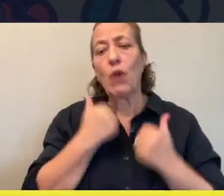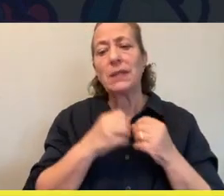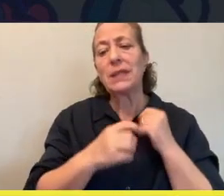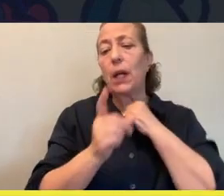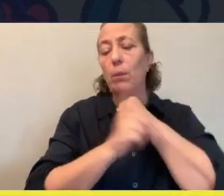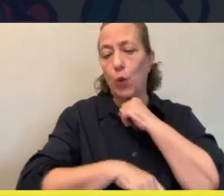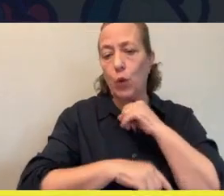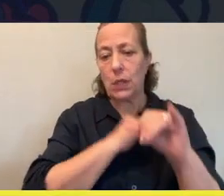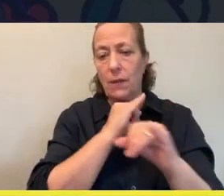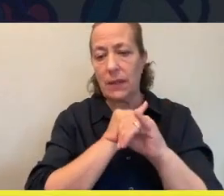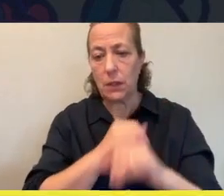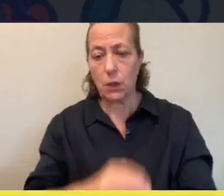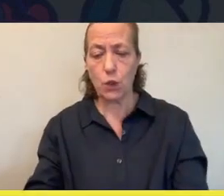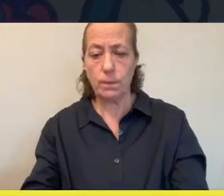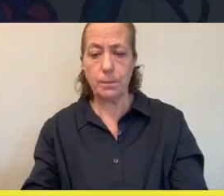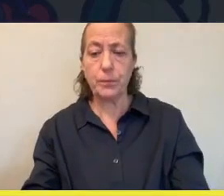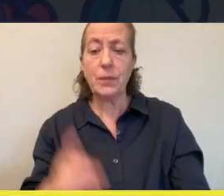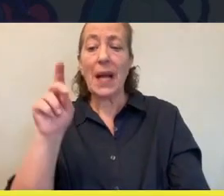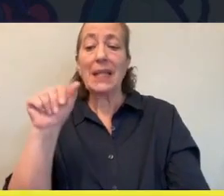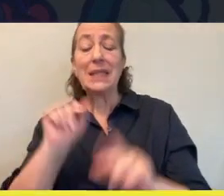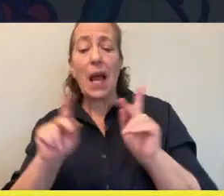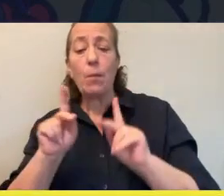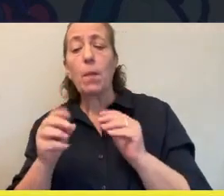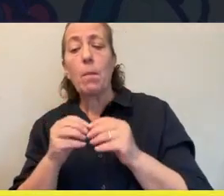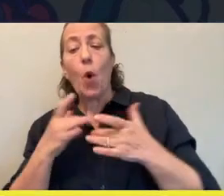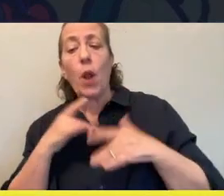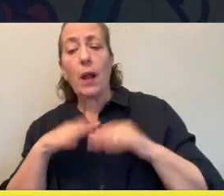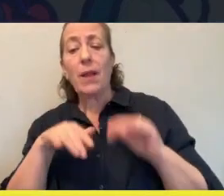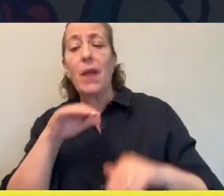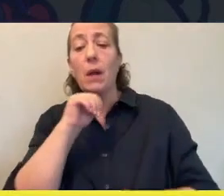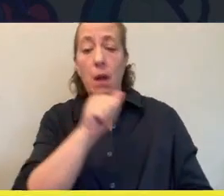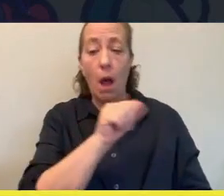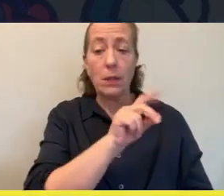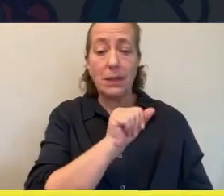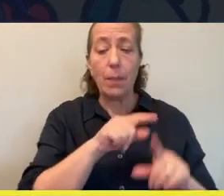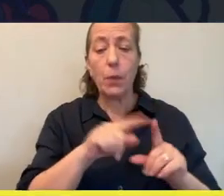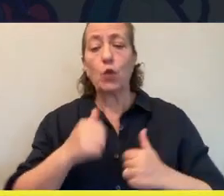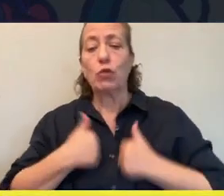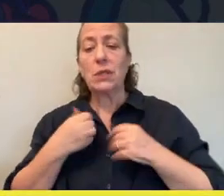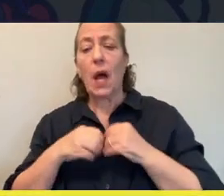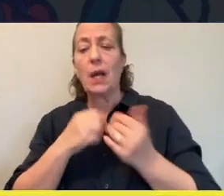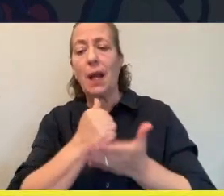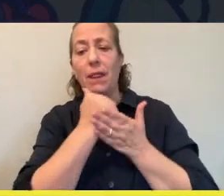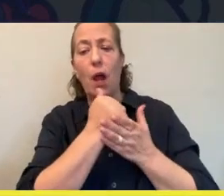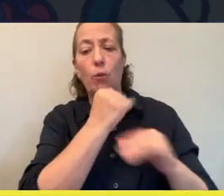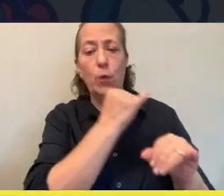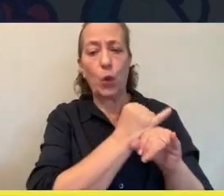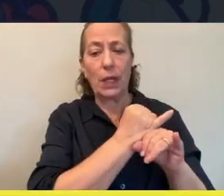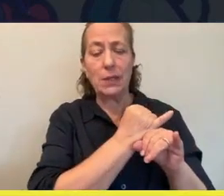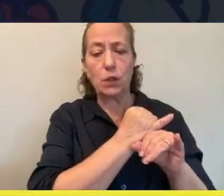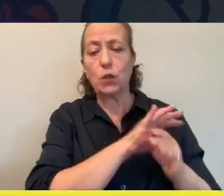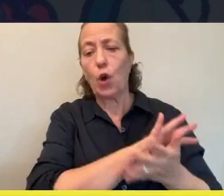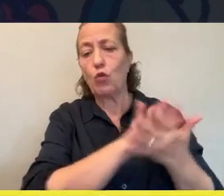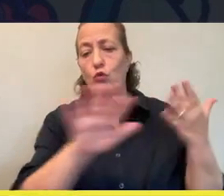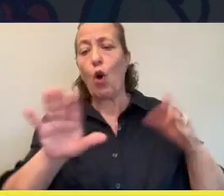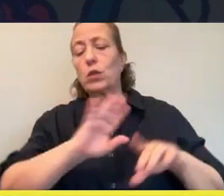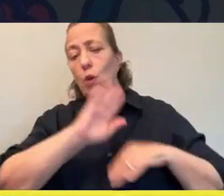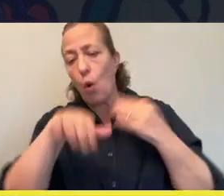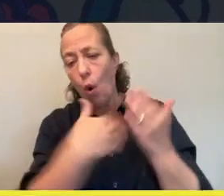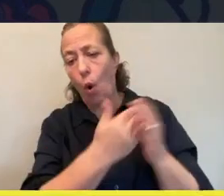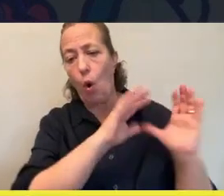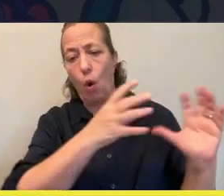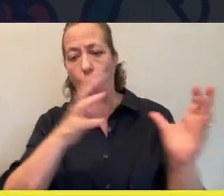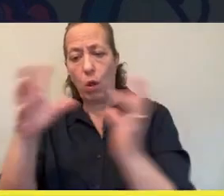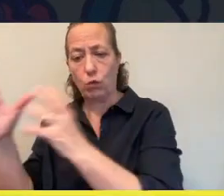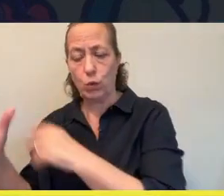institution. And disabled people were more likely than non-disabled people to have resided in a therapeutic institution across all race, ethnicity, and gender groups.